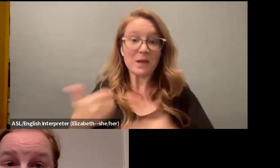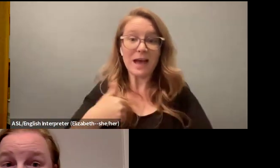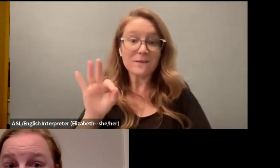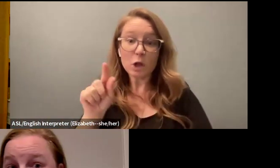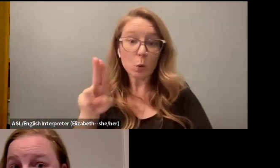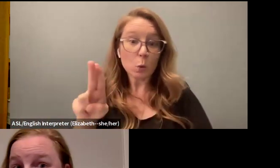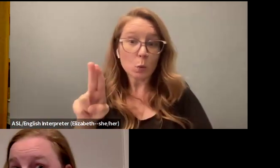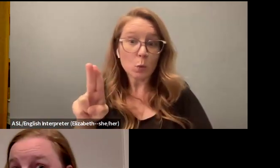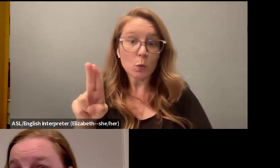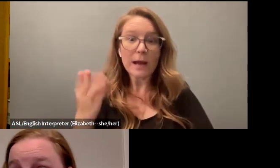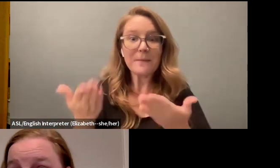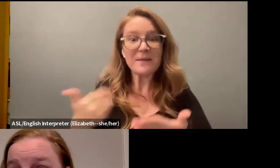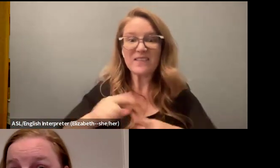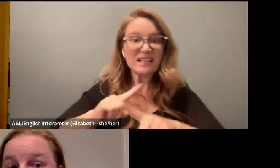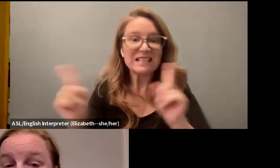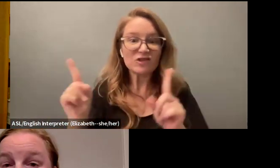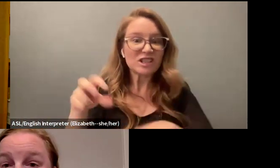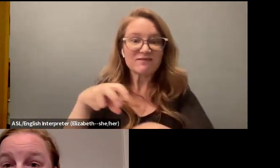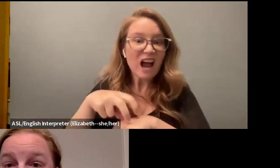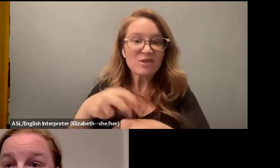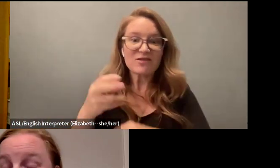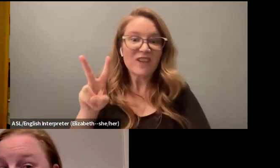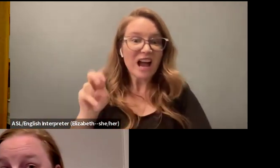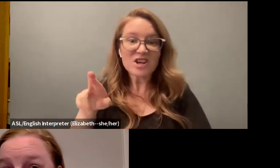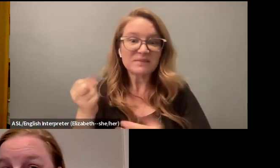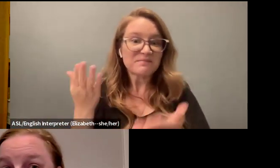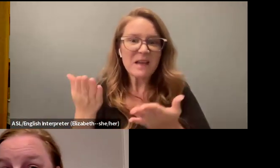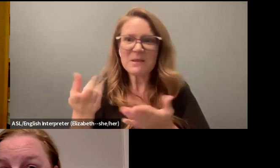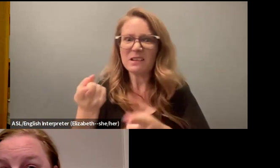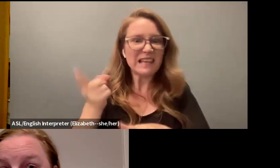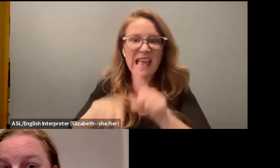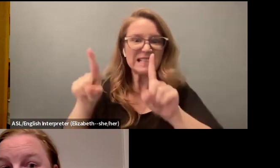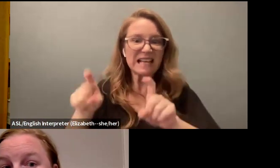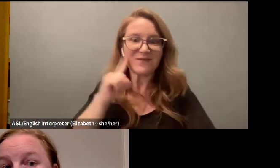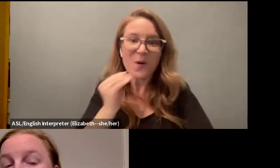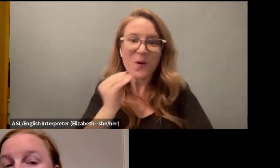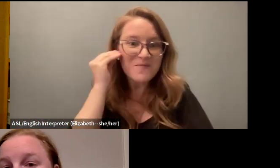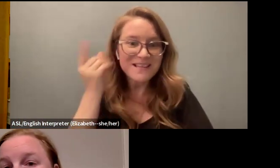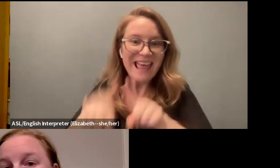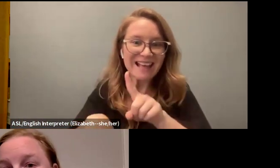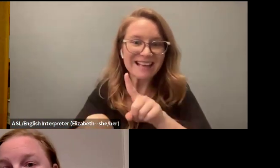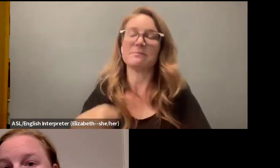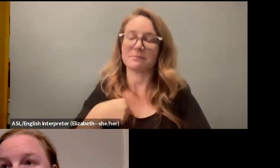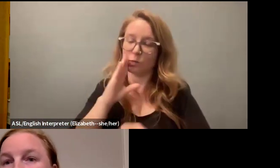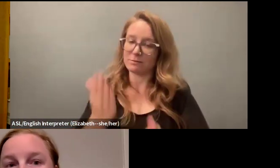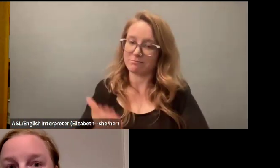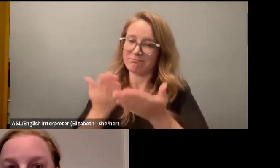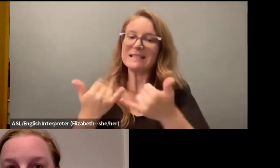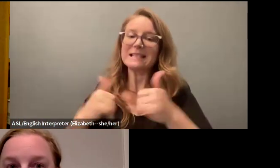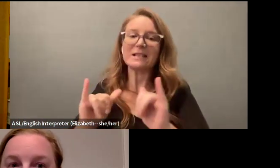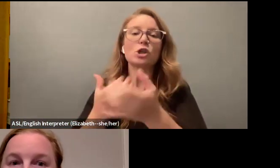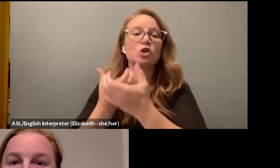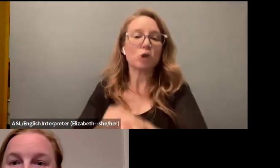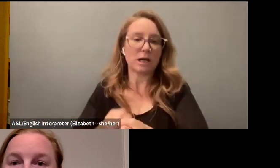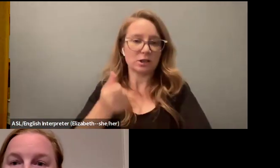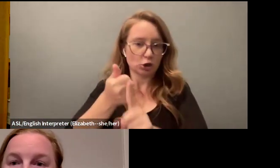flu. You might have something else that you can't test for at home. So I would still recommend trusting